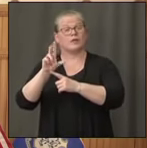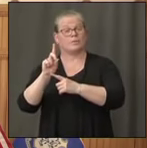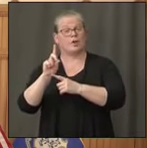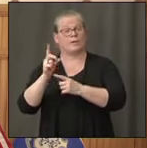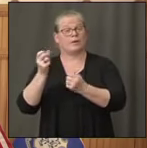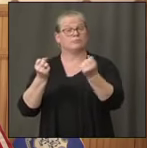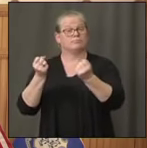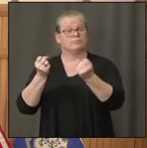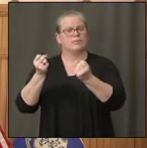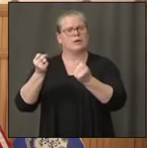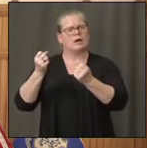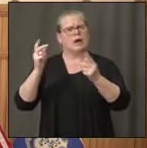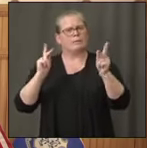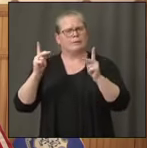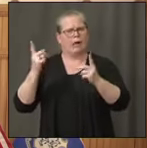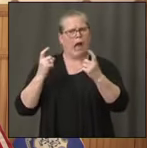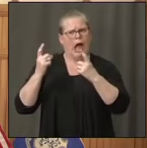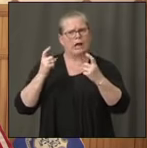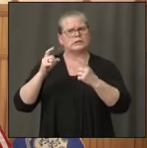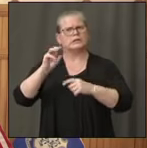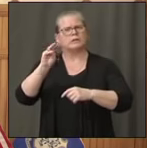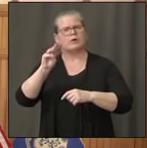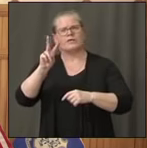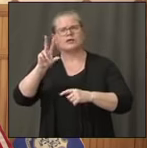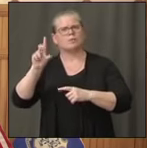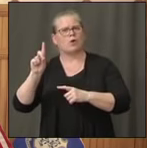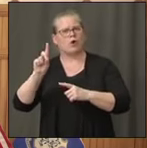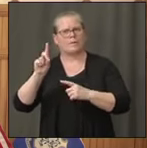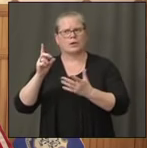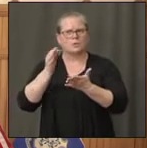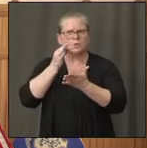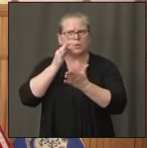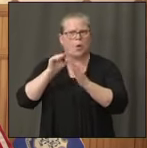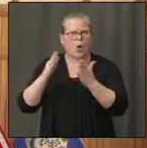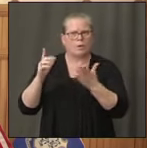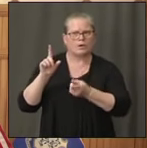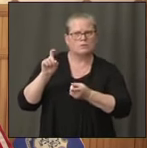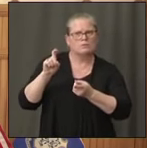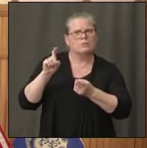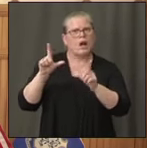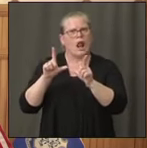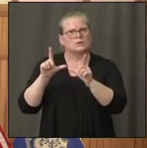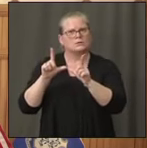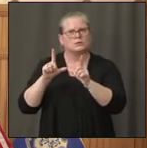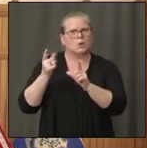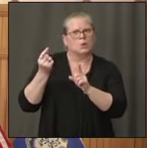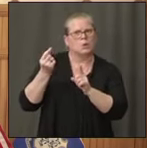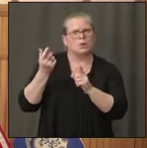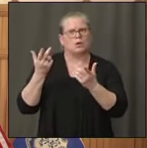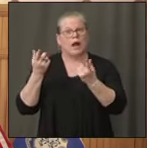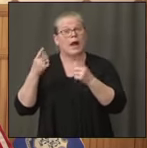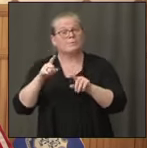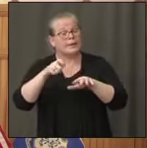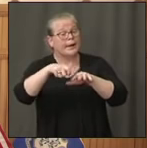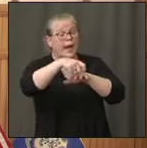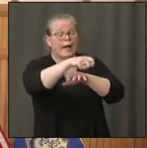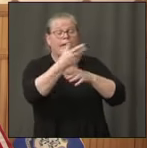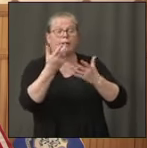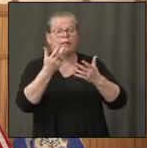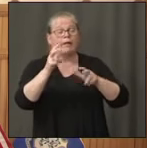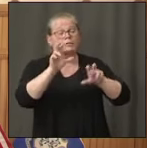waiting for the DMV to open so they can get their licensing. While the nail salons and amusement parks are opening up, is the